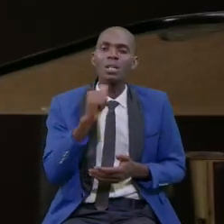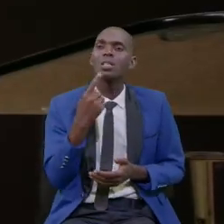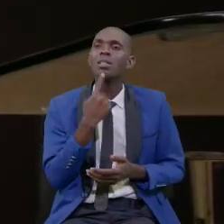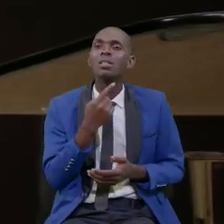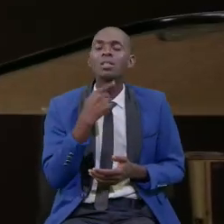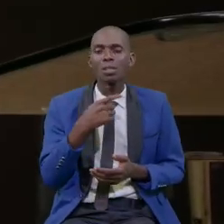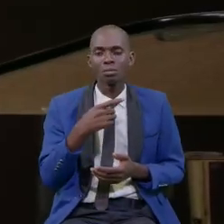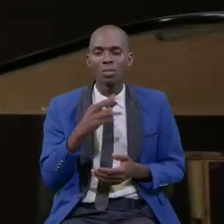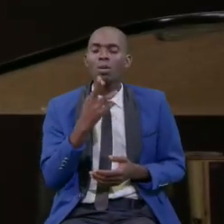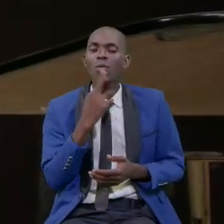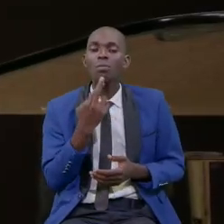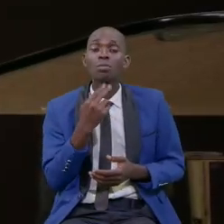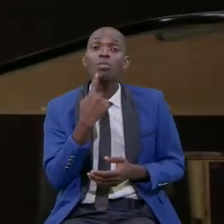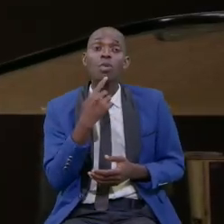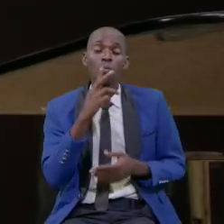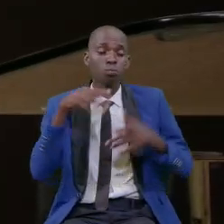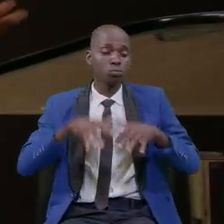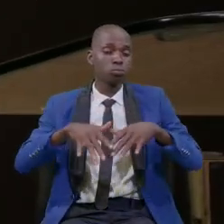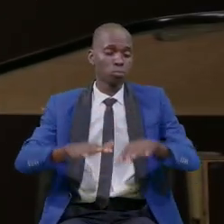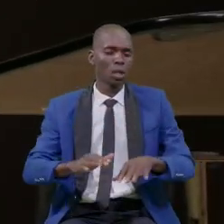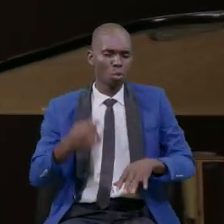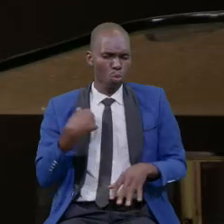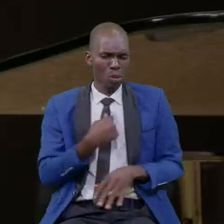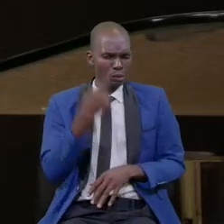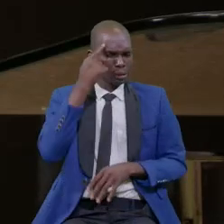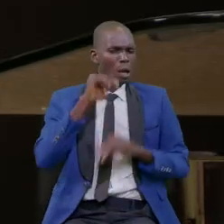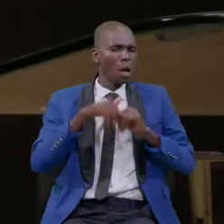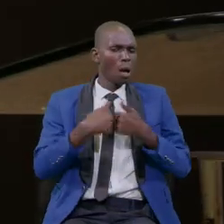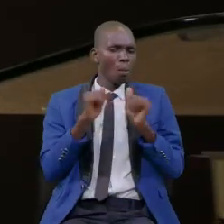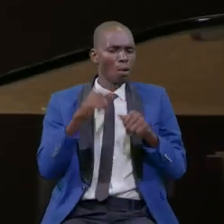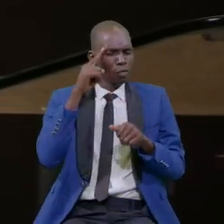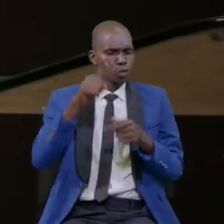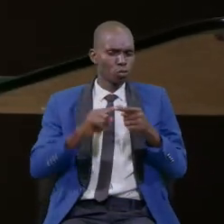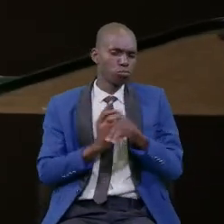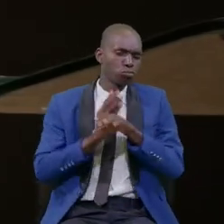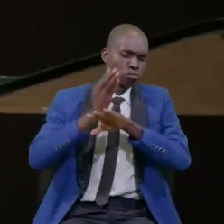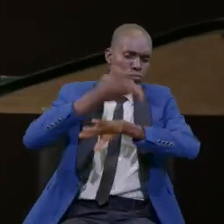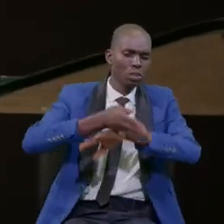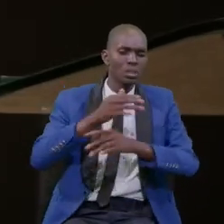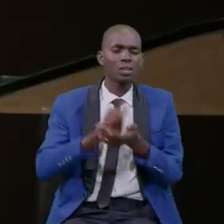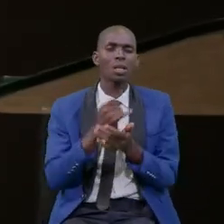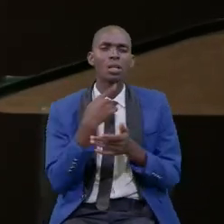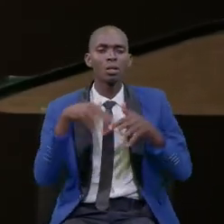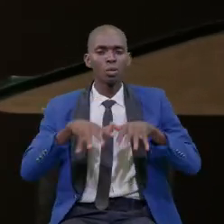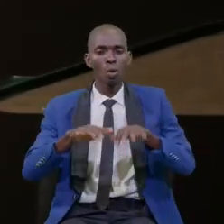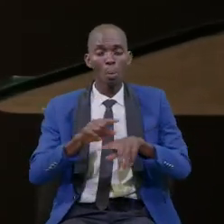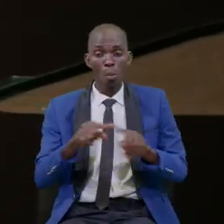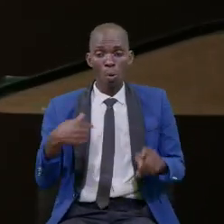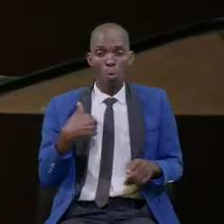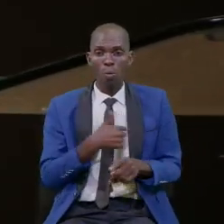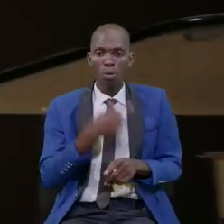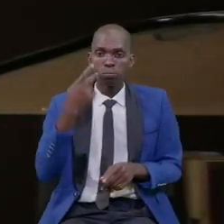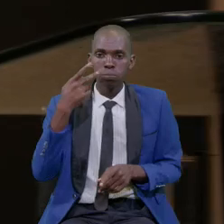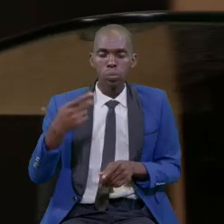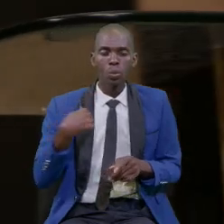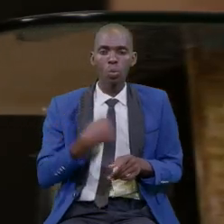thinking, how are you going to cross over? But now we heard of the miracle. We heard of the manifestation of